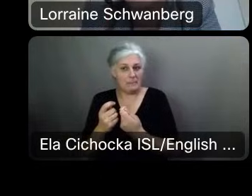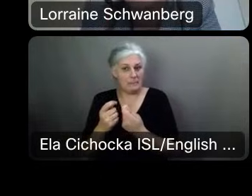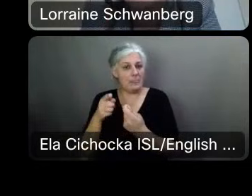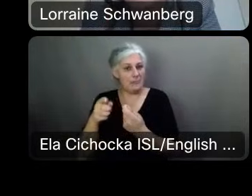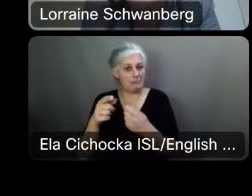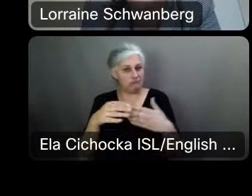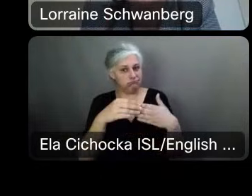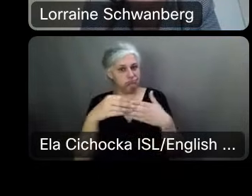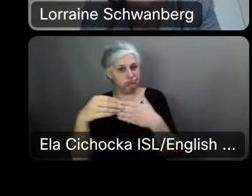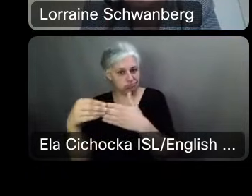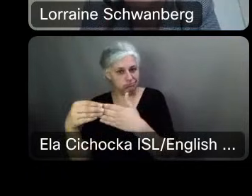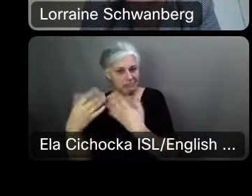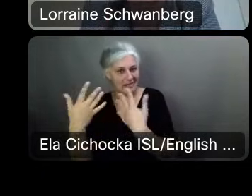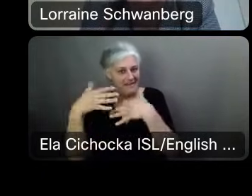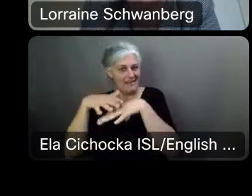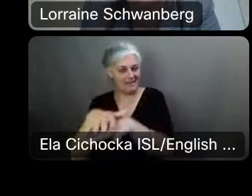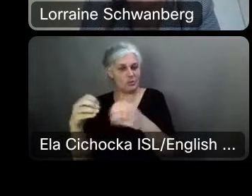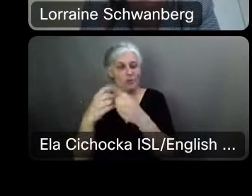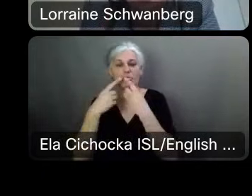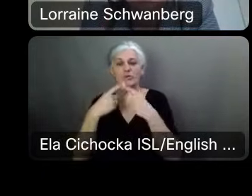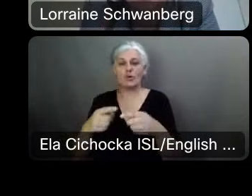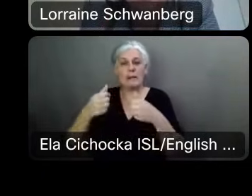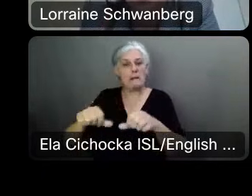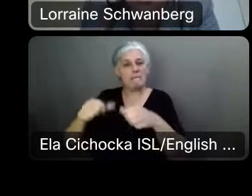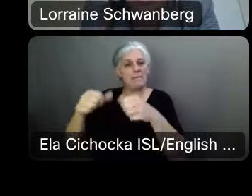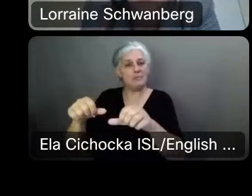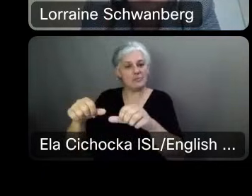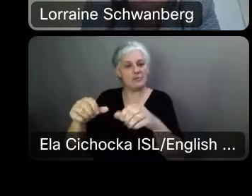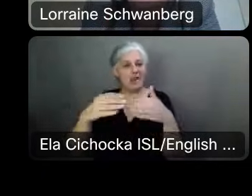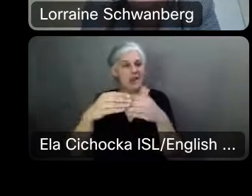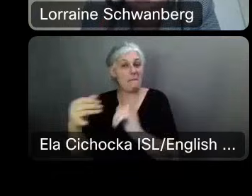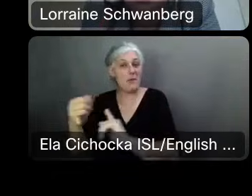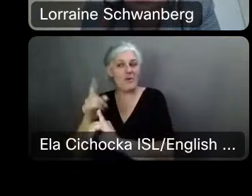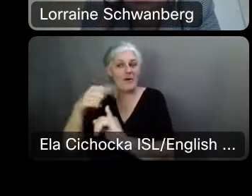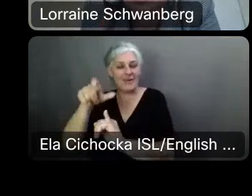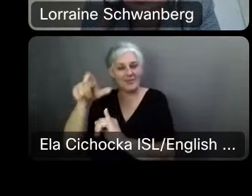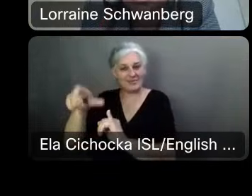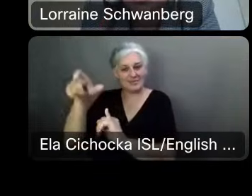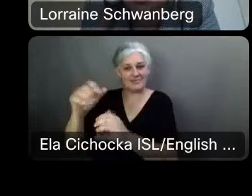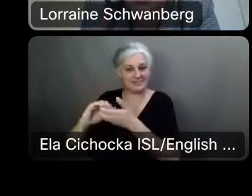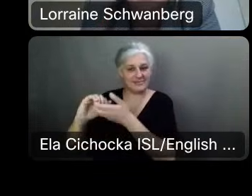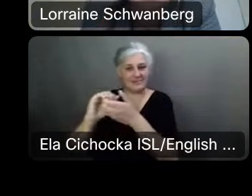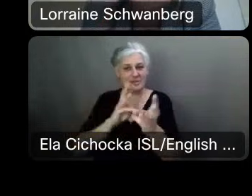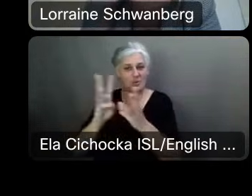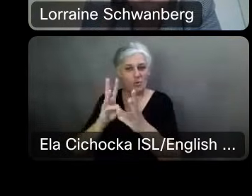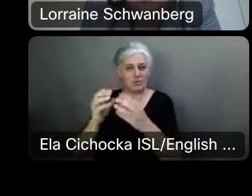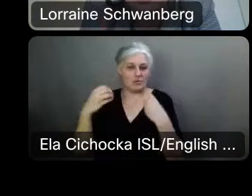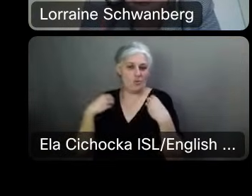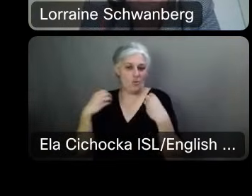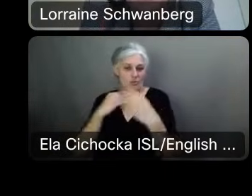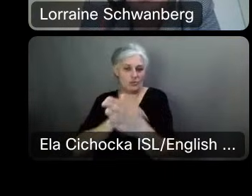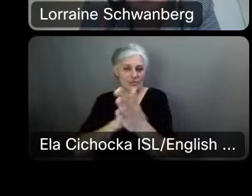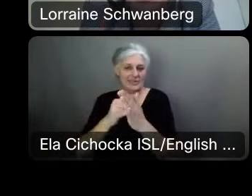for open disclosure and implementation is being very much led by those colleagues within their organizations and their